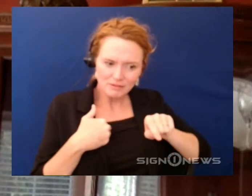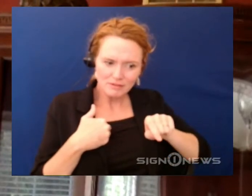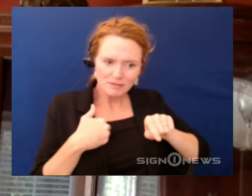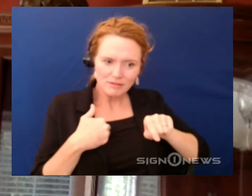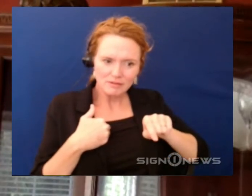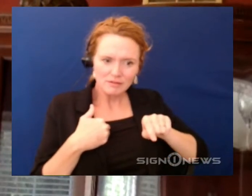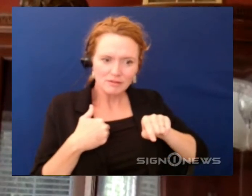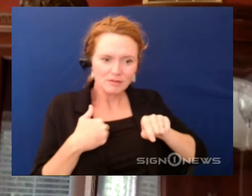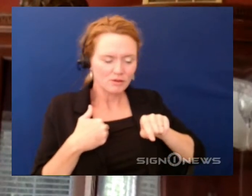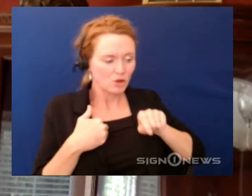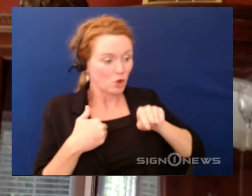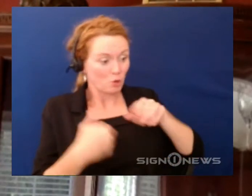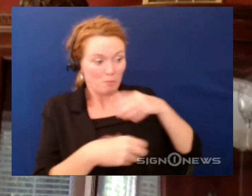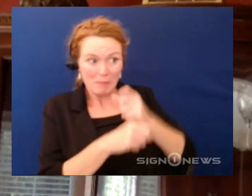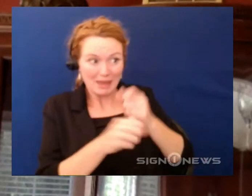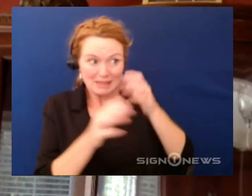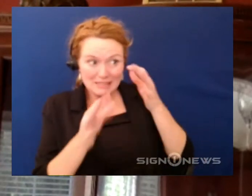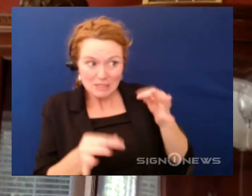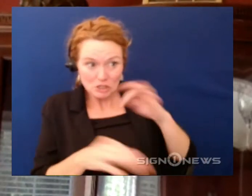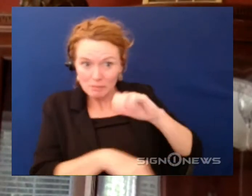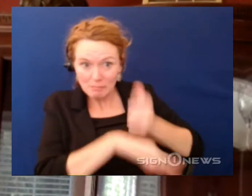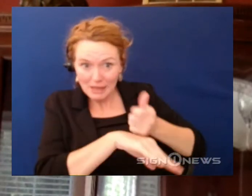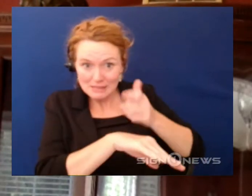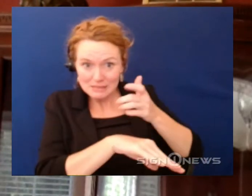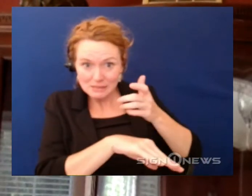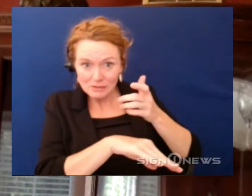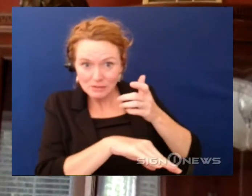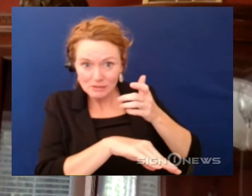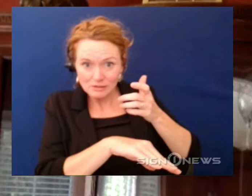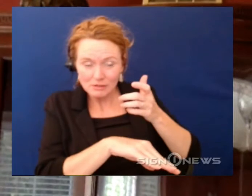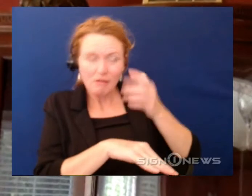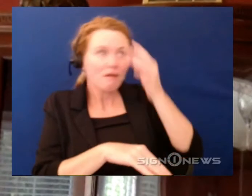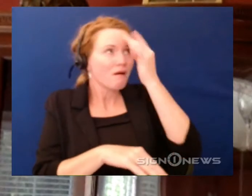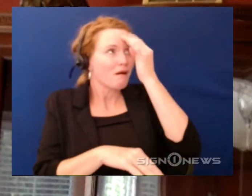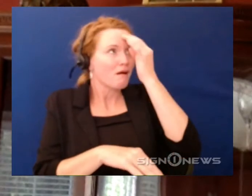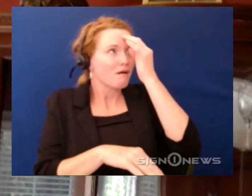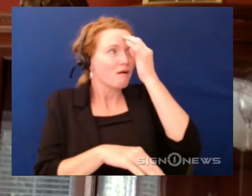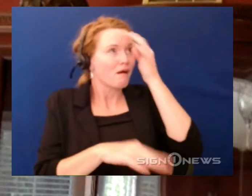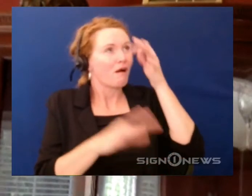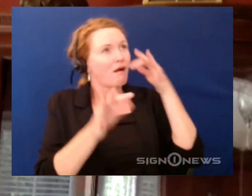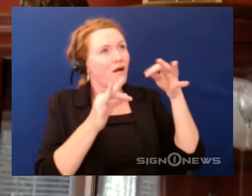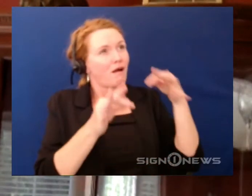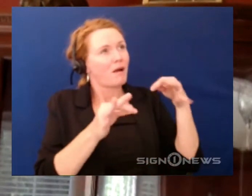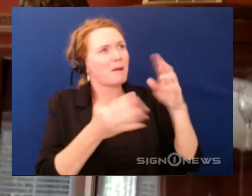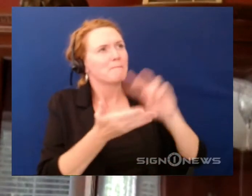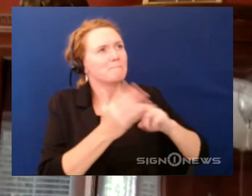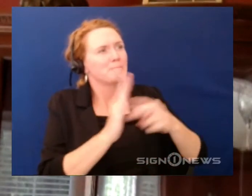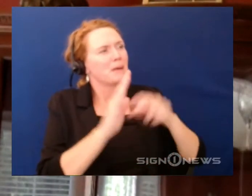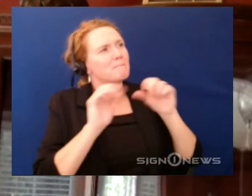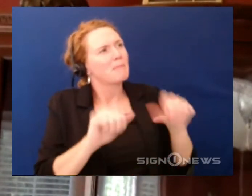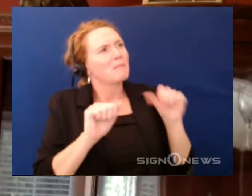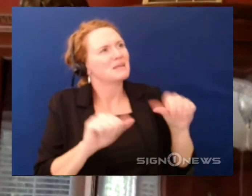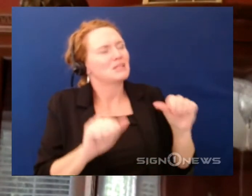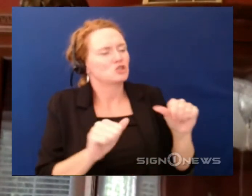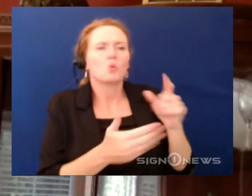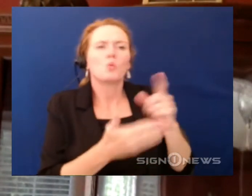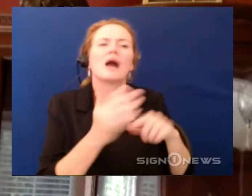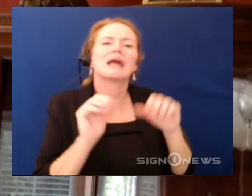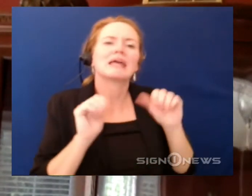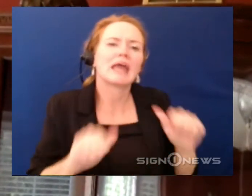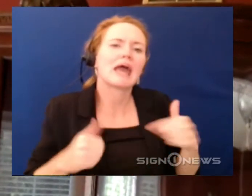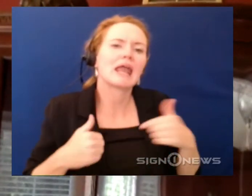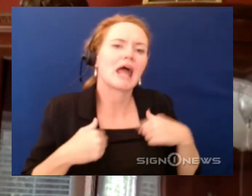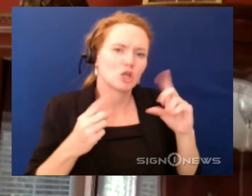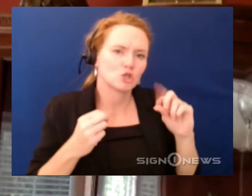your dreams are when you're making your decision. You fully define what that potential is. You define your potential based on your